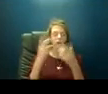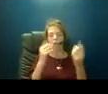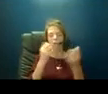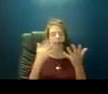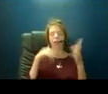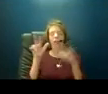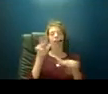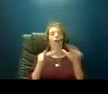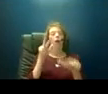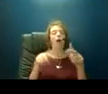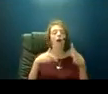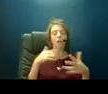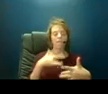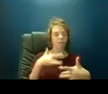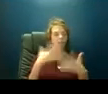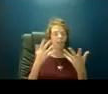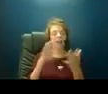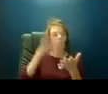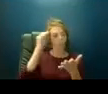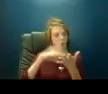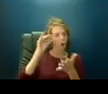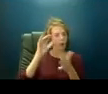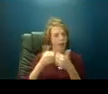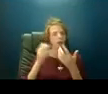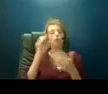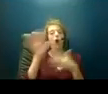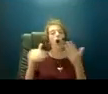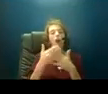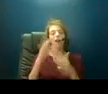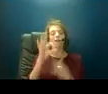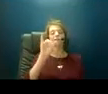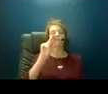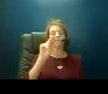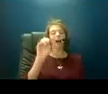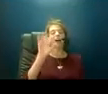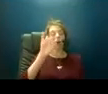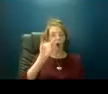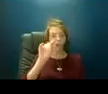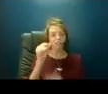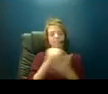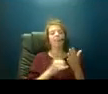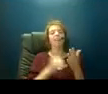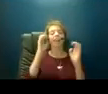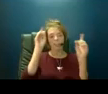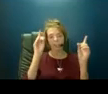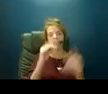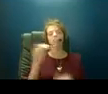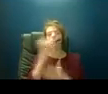would be a learning process. So all of the fine arts are a field, education is a field, art